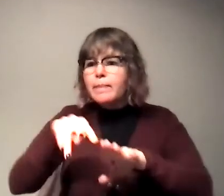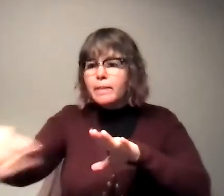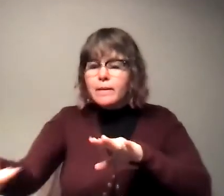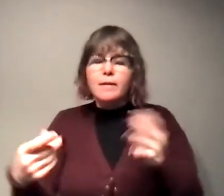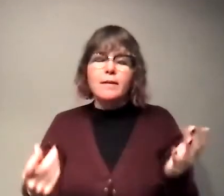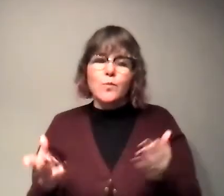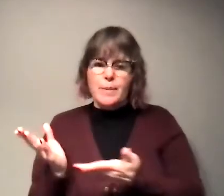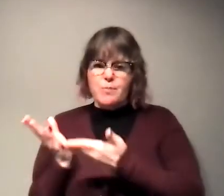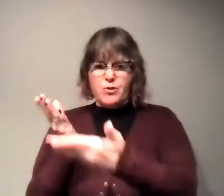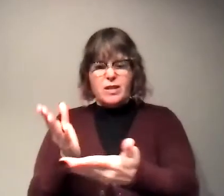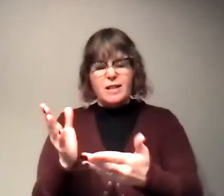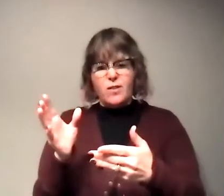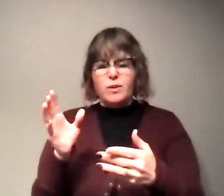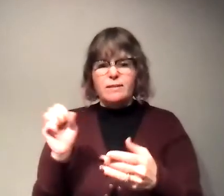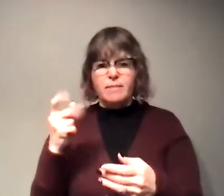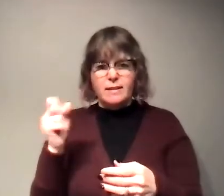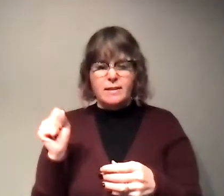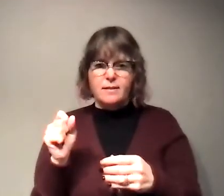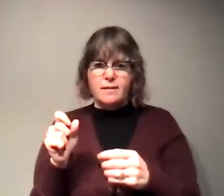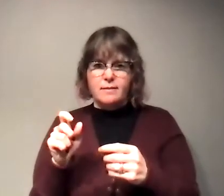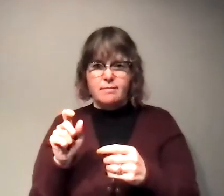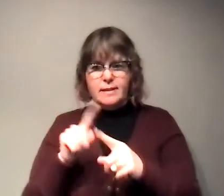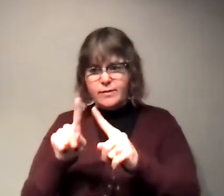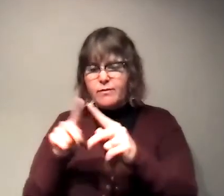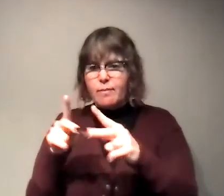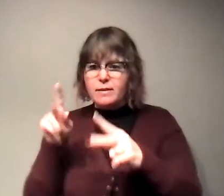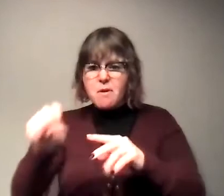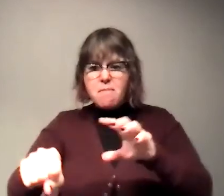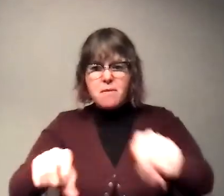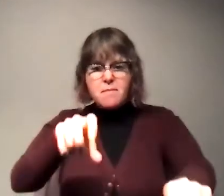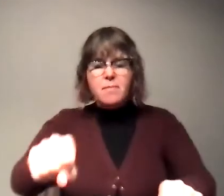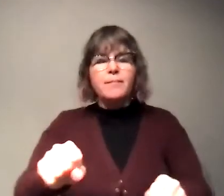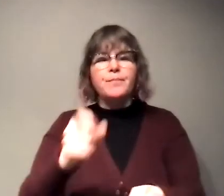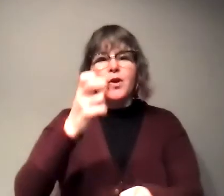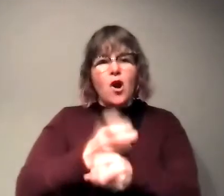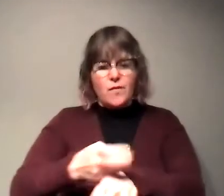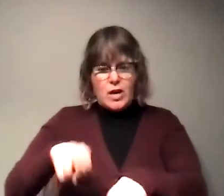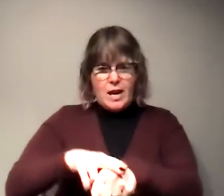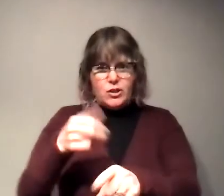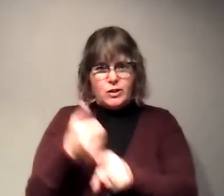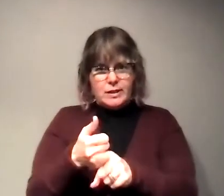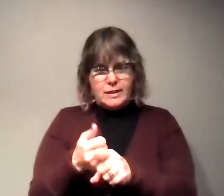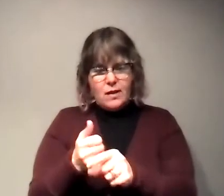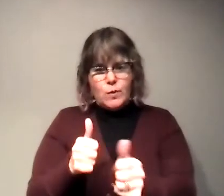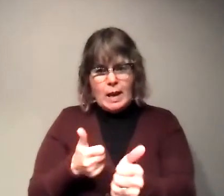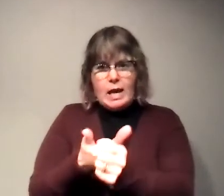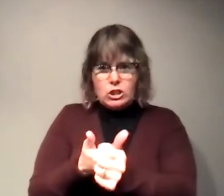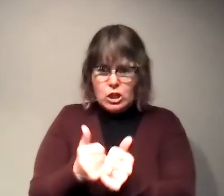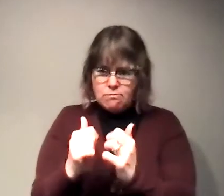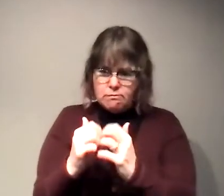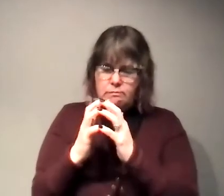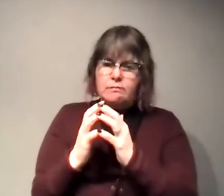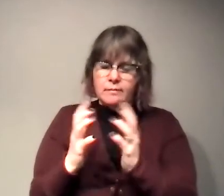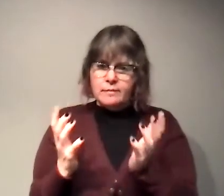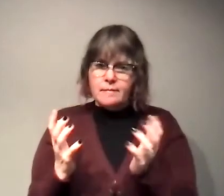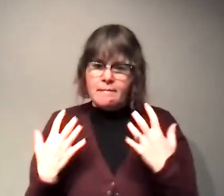bring invasive species to different places, and then it's hard for nature to actually catch up and recover in that place. So